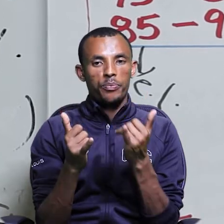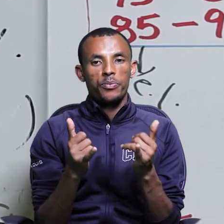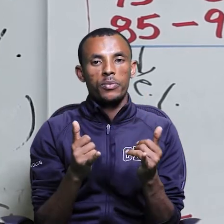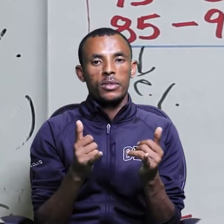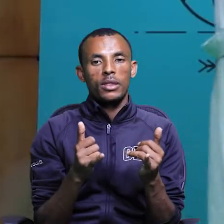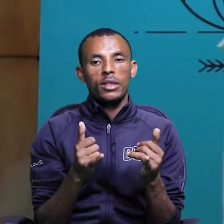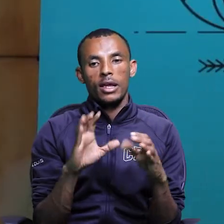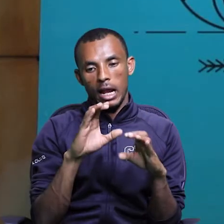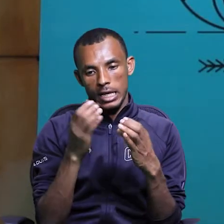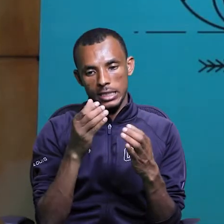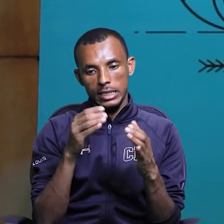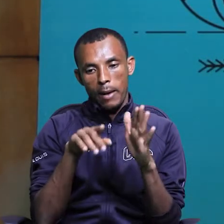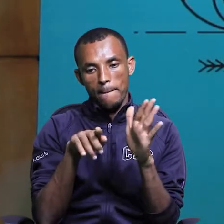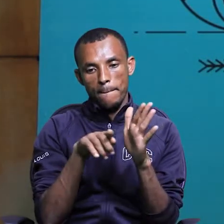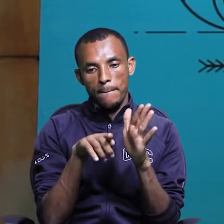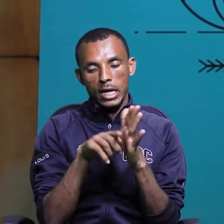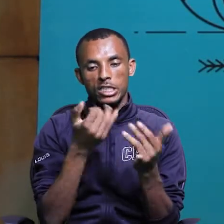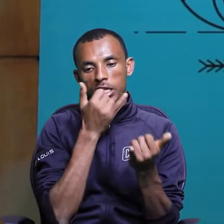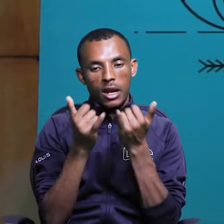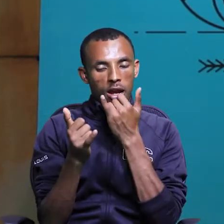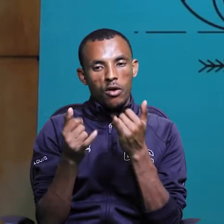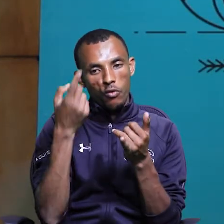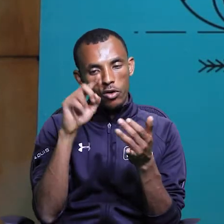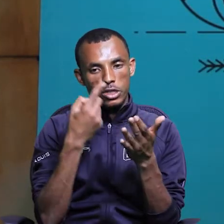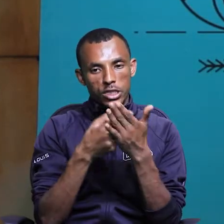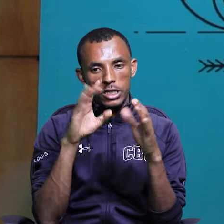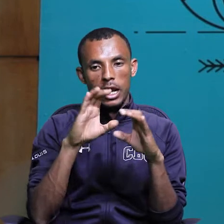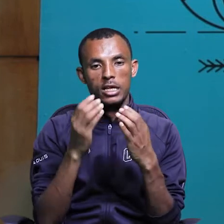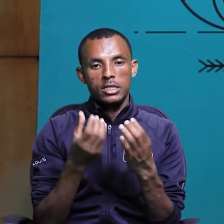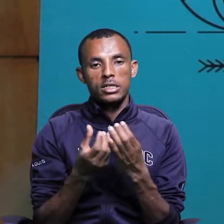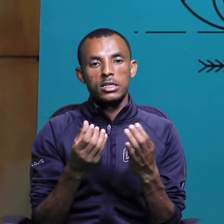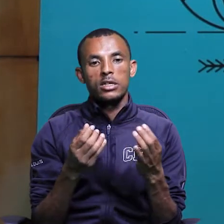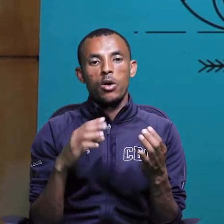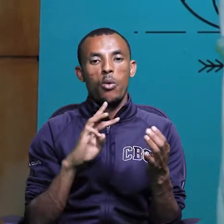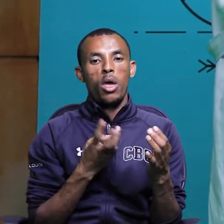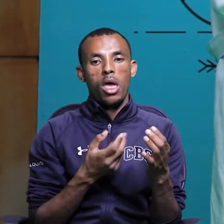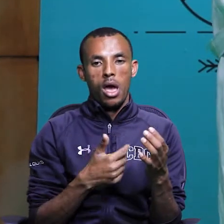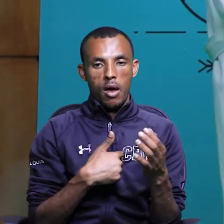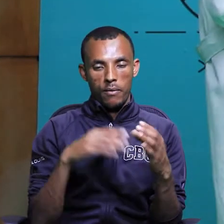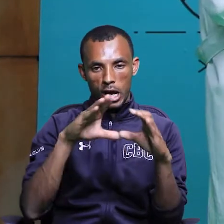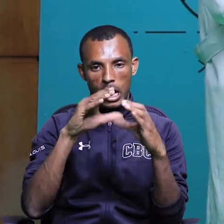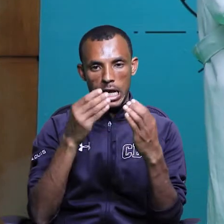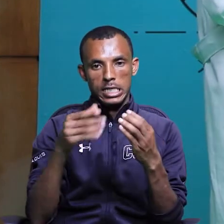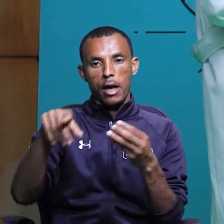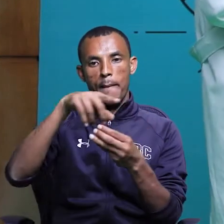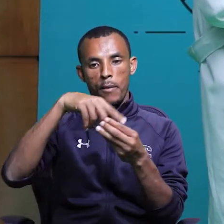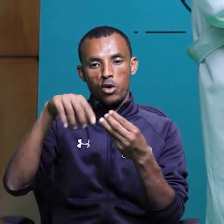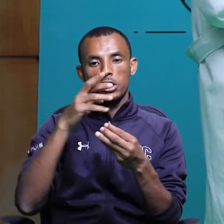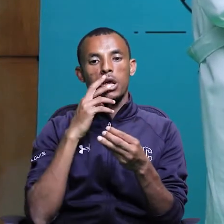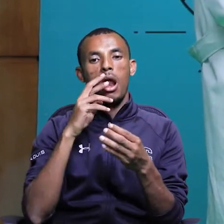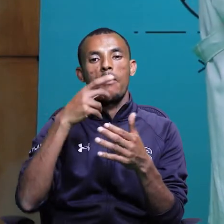occur. So for these classes, I will have a class boundary. The class boundaries are